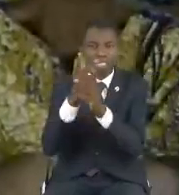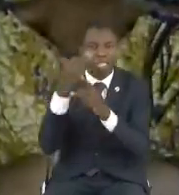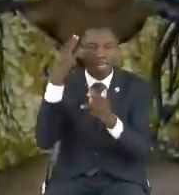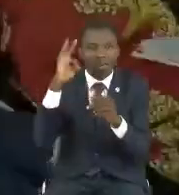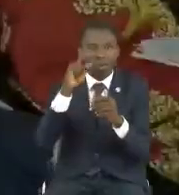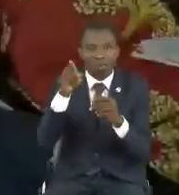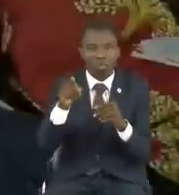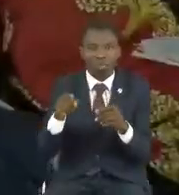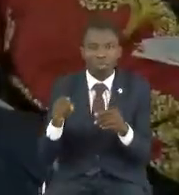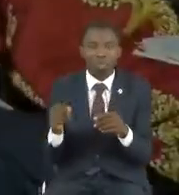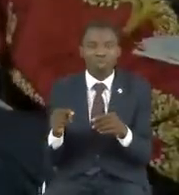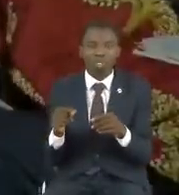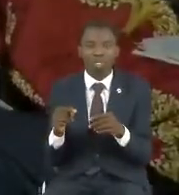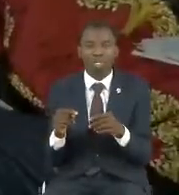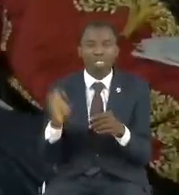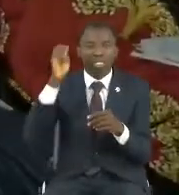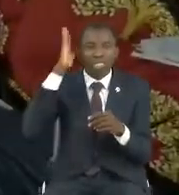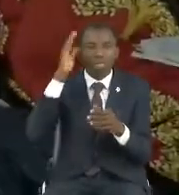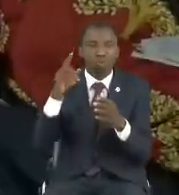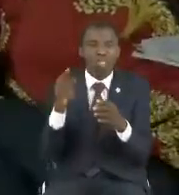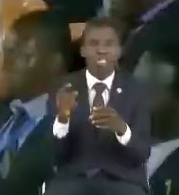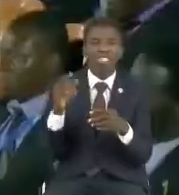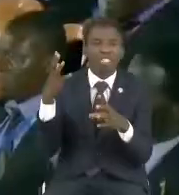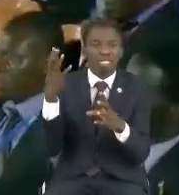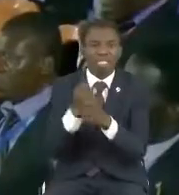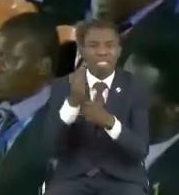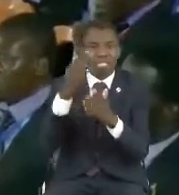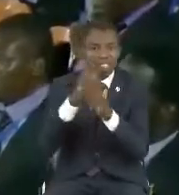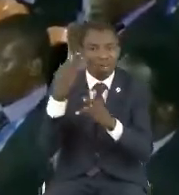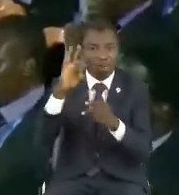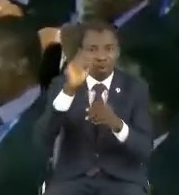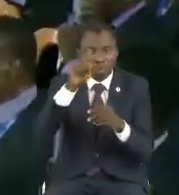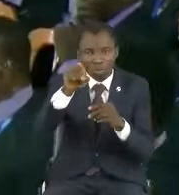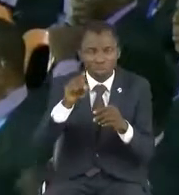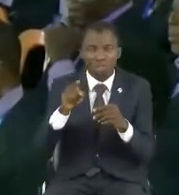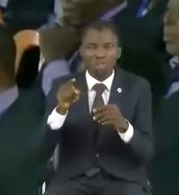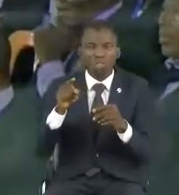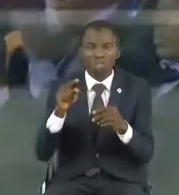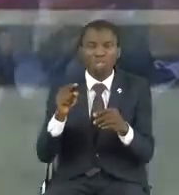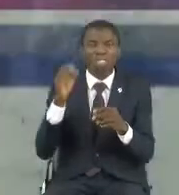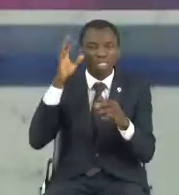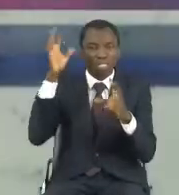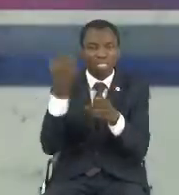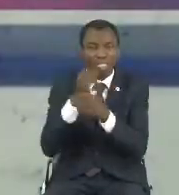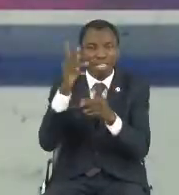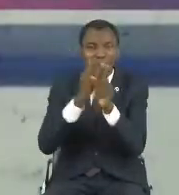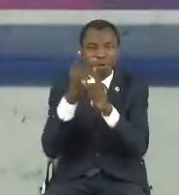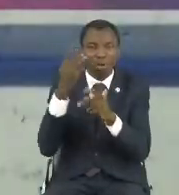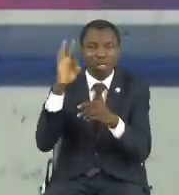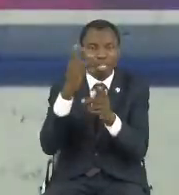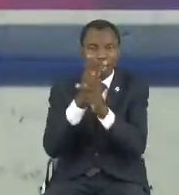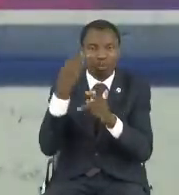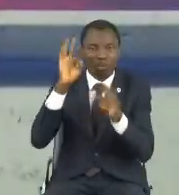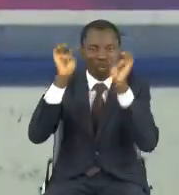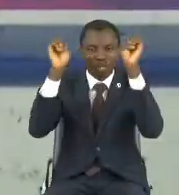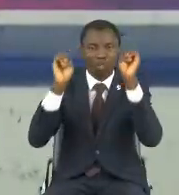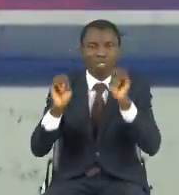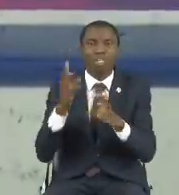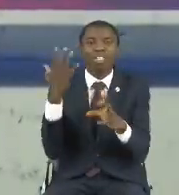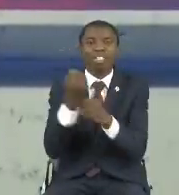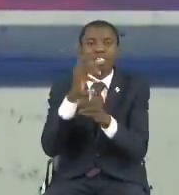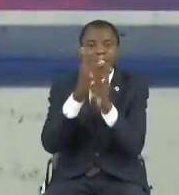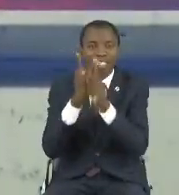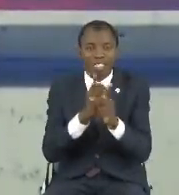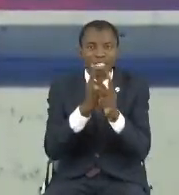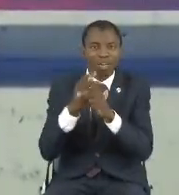out. He'll take care of your coming in. He'll take care of your education. He'll take care of your health. He'll take care